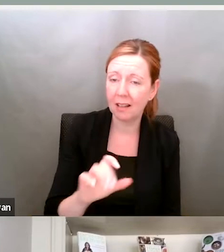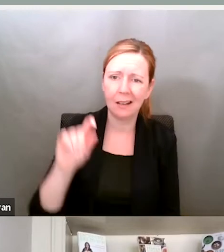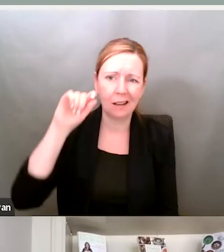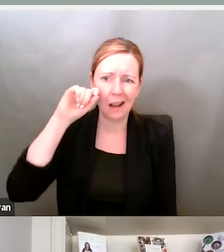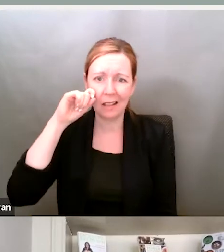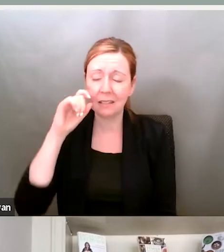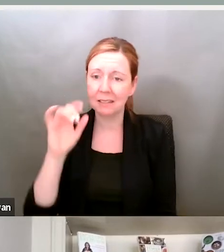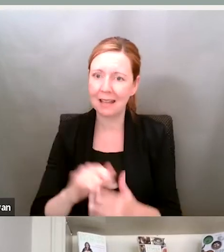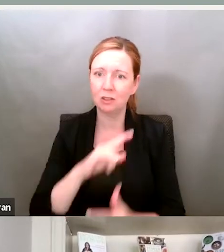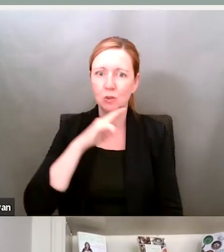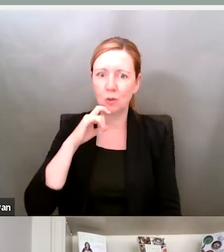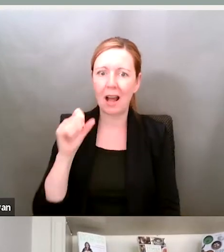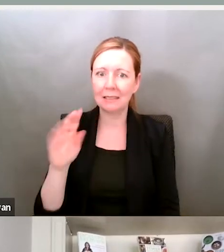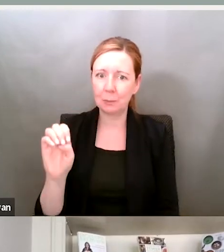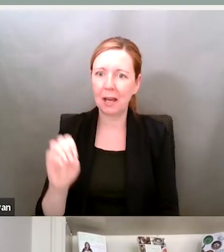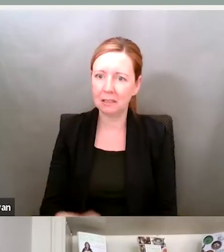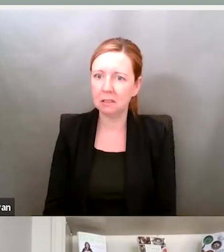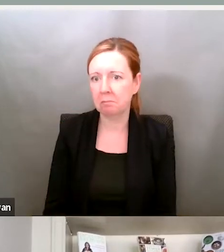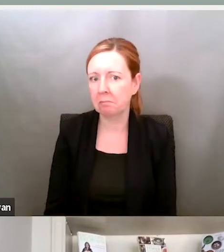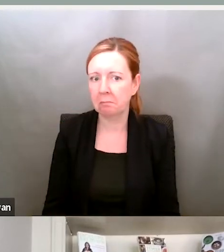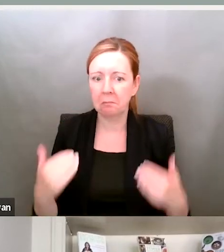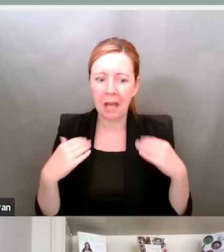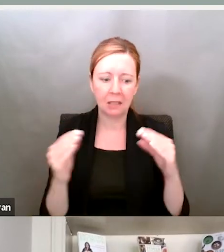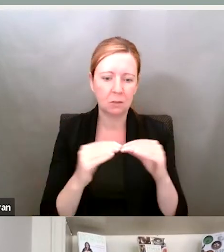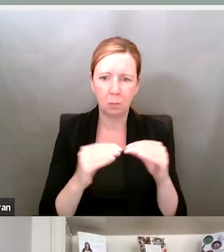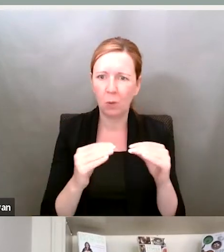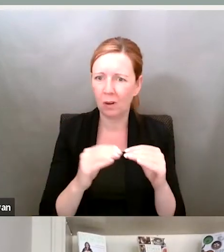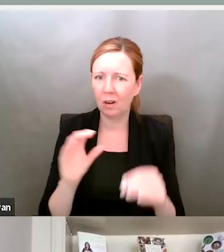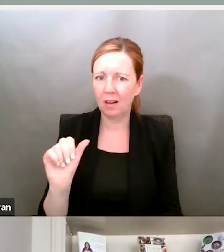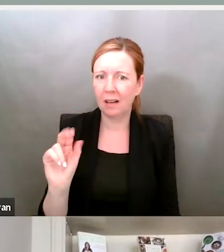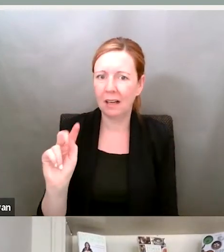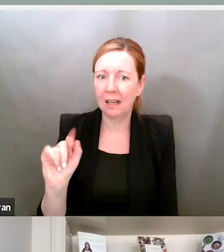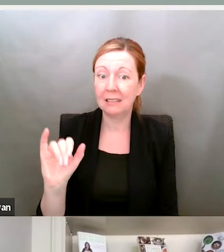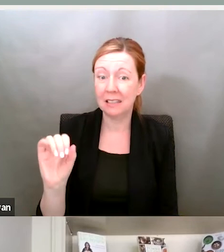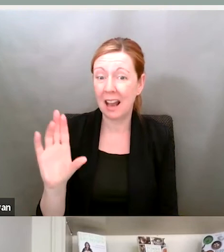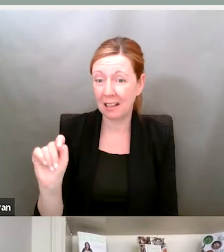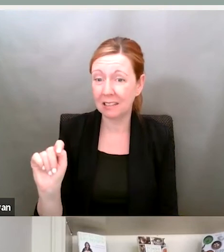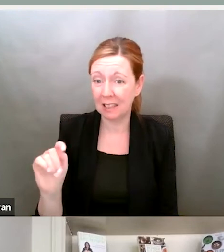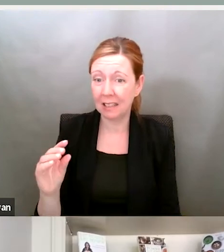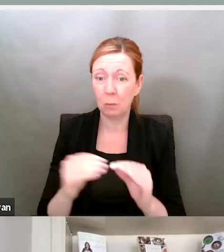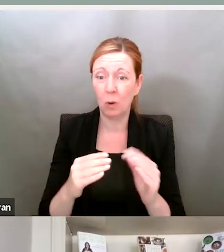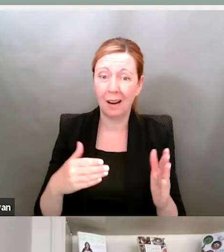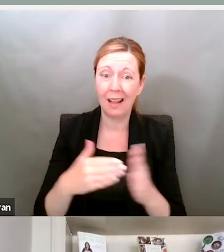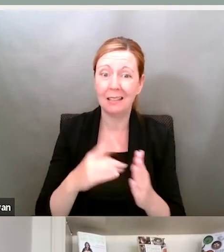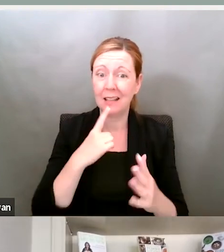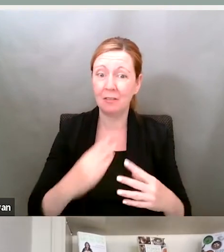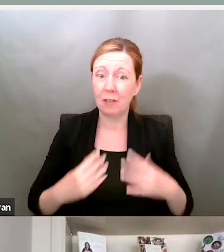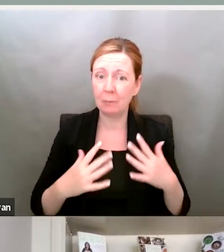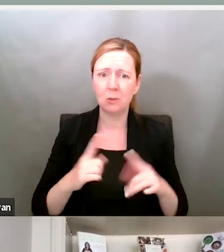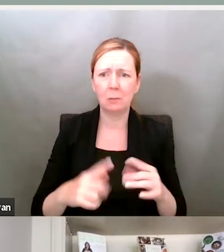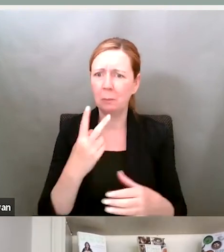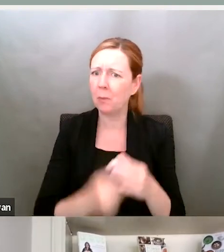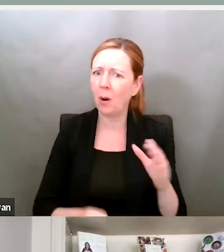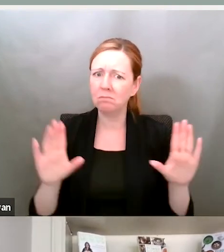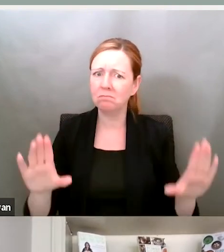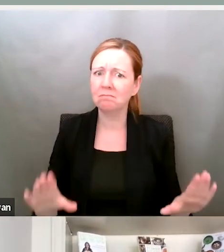dried spice has a greater amount of antioxidant value and anti-inflammatory properties. But again, both are